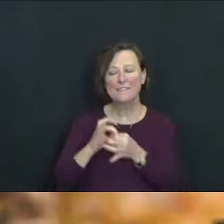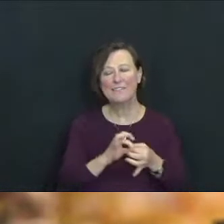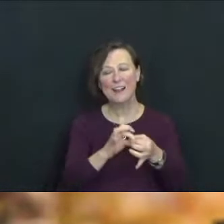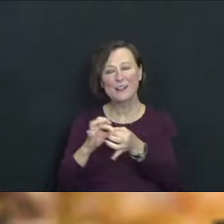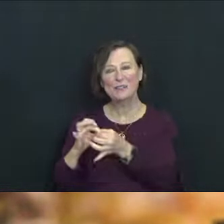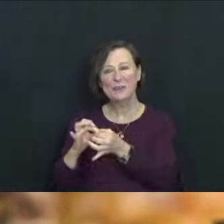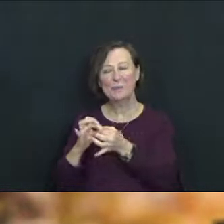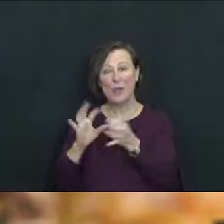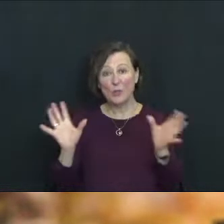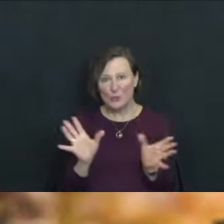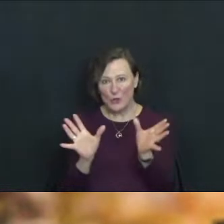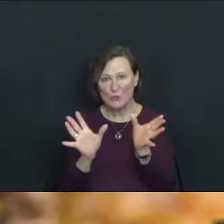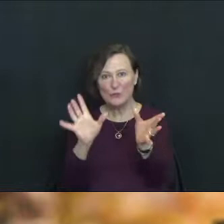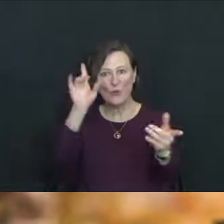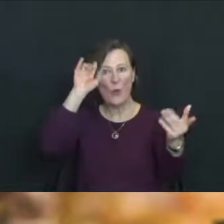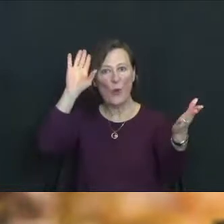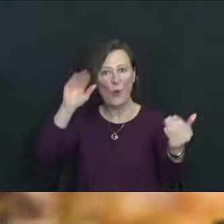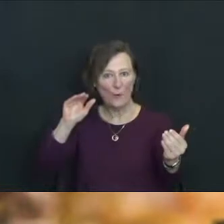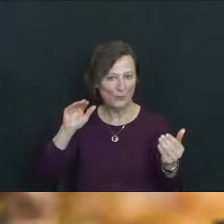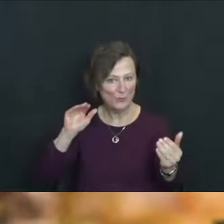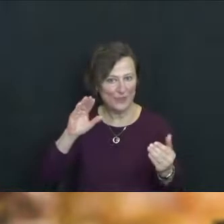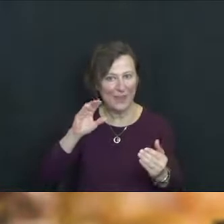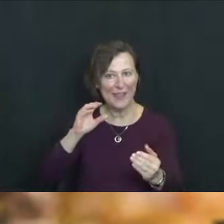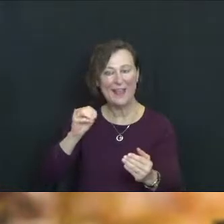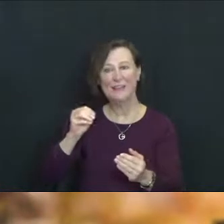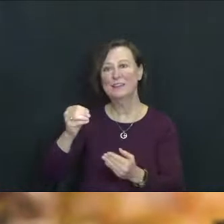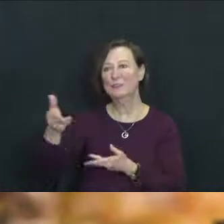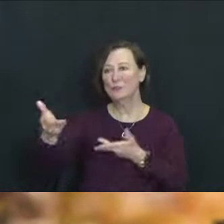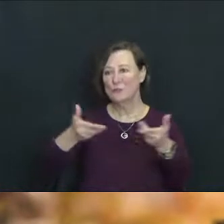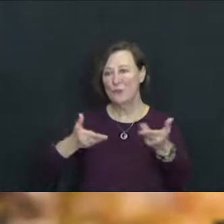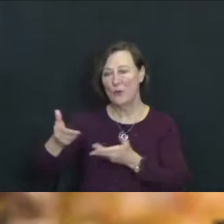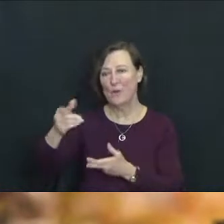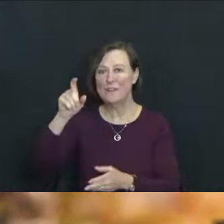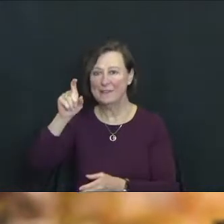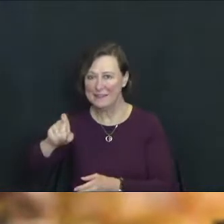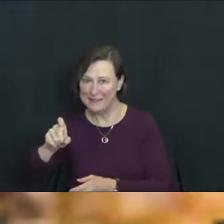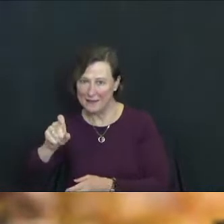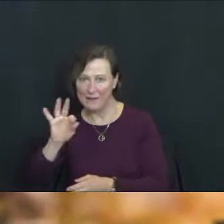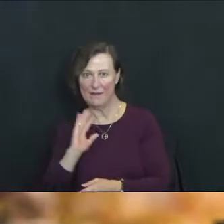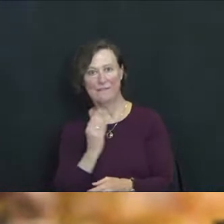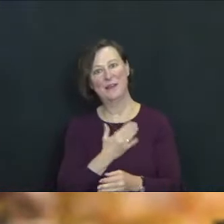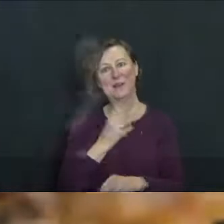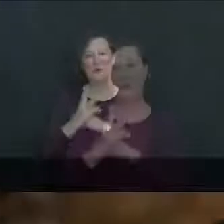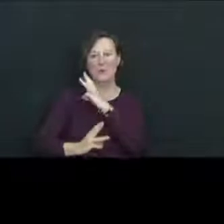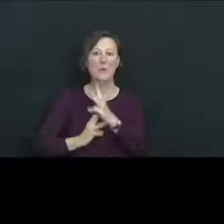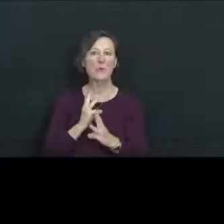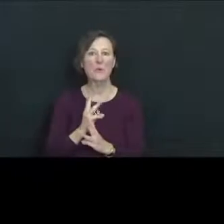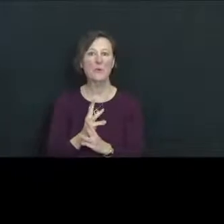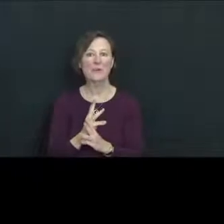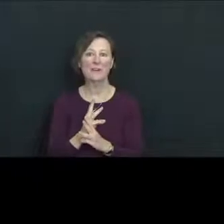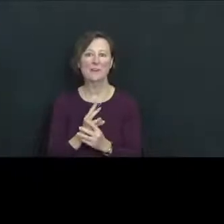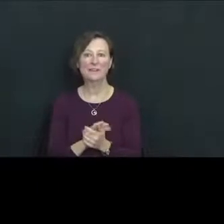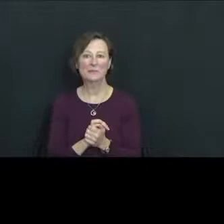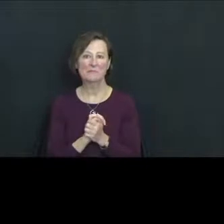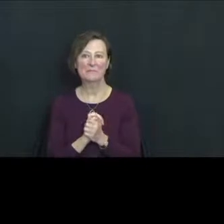fellowship, nurture the hopes, and serve the needs of our world.